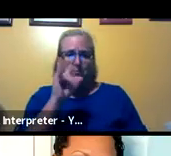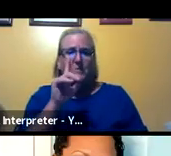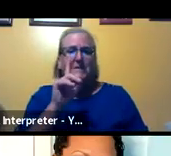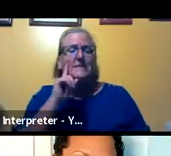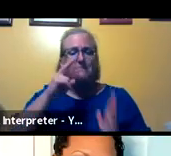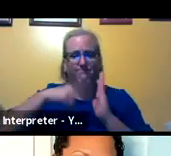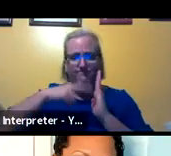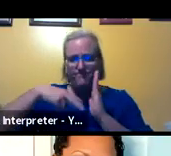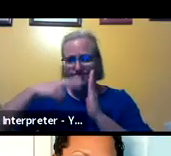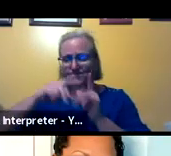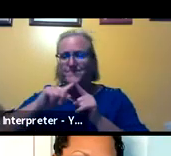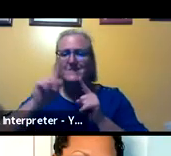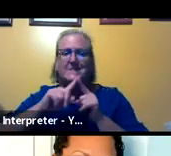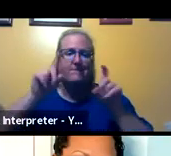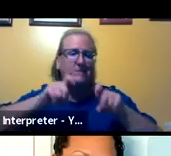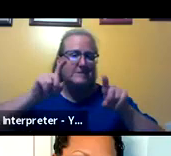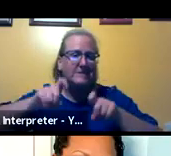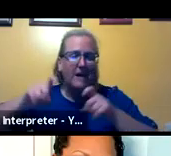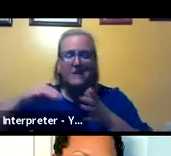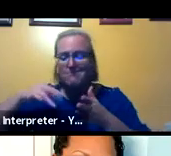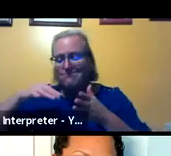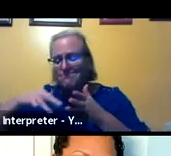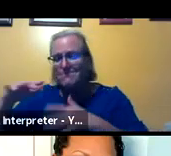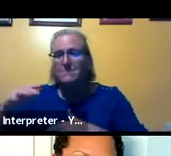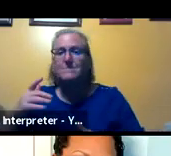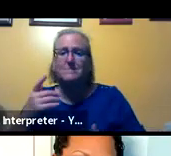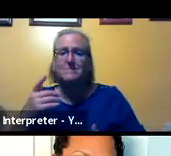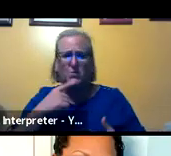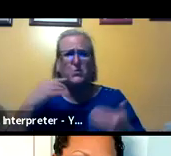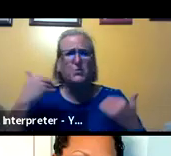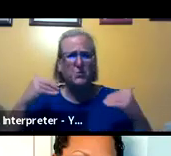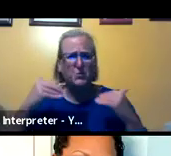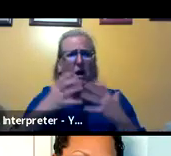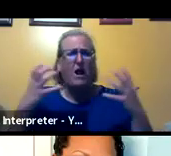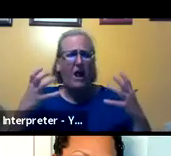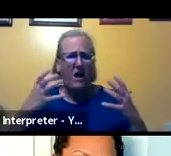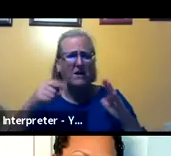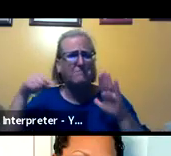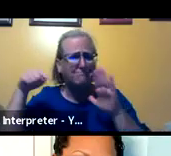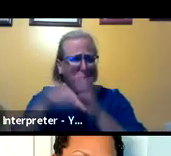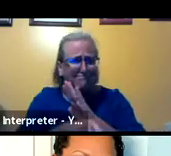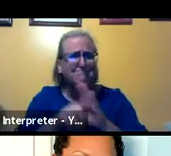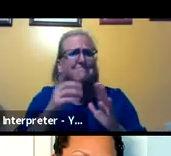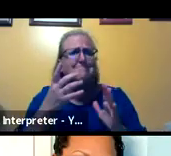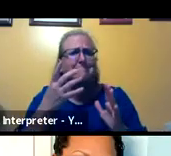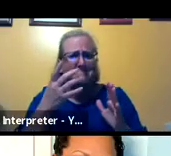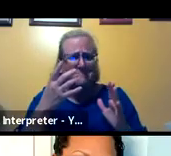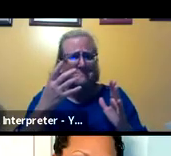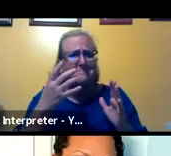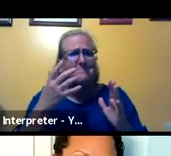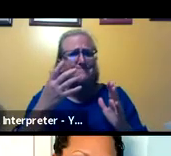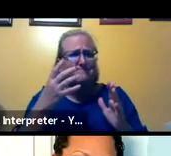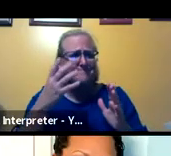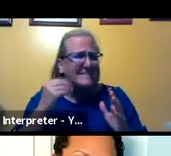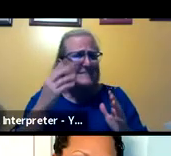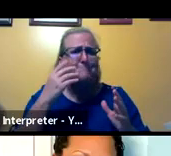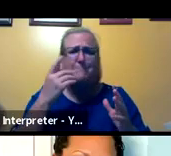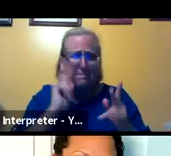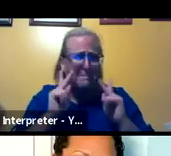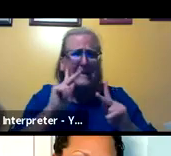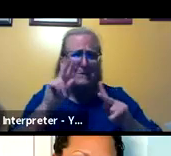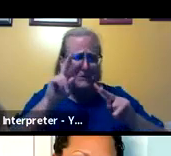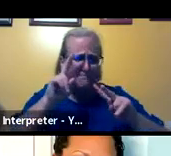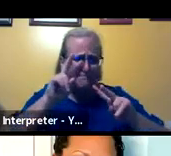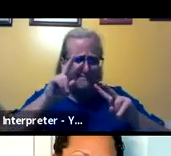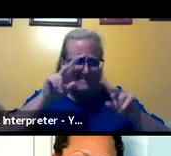all the studies, and there were some really extensive work done on that last year. As a matter of fact, we had a really thick study we were